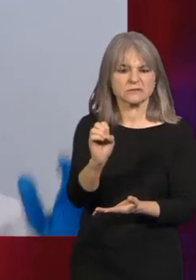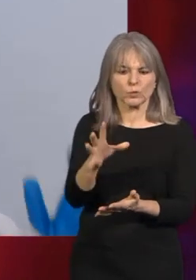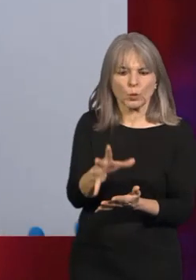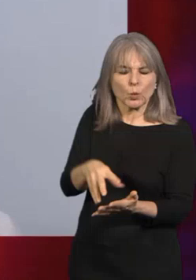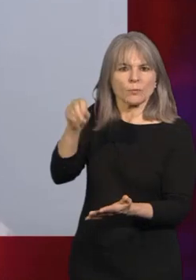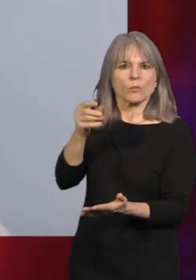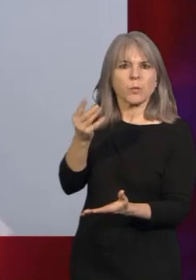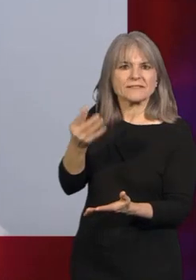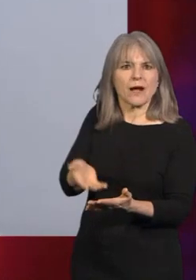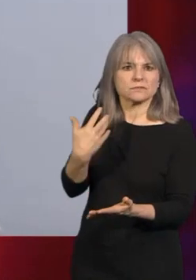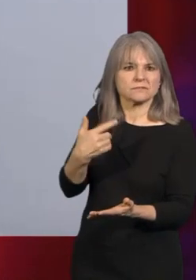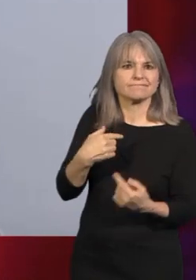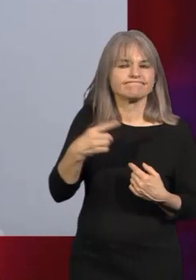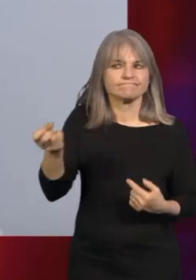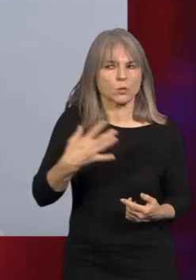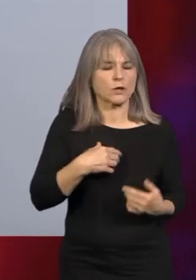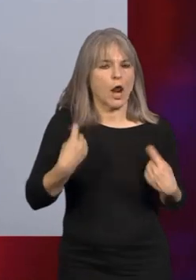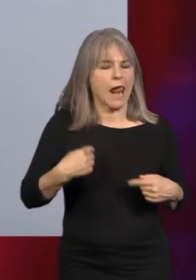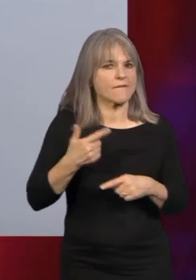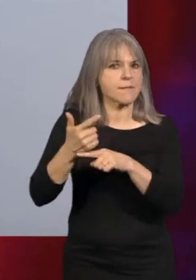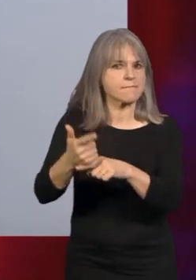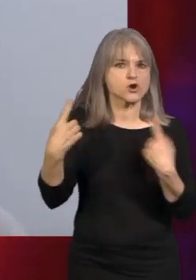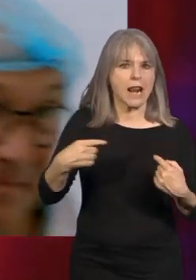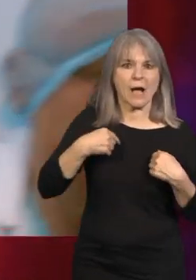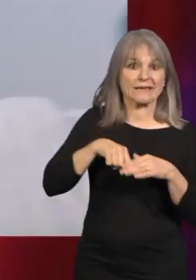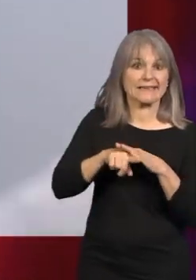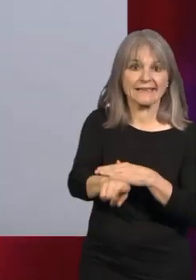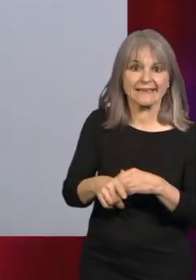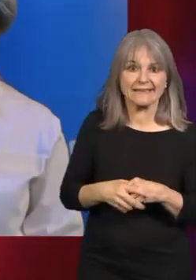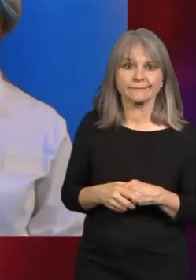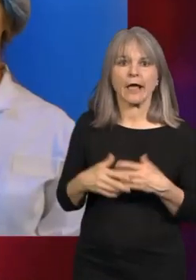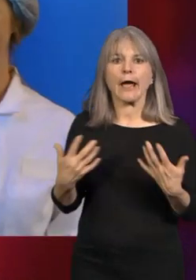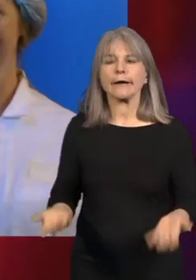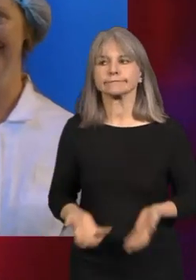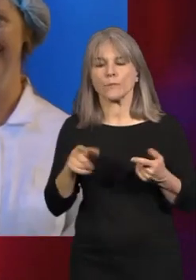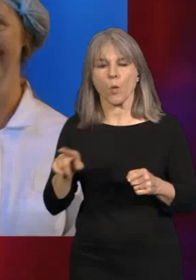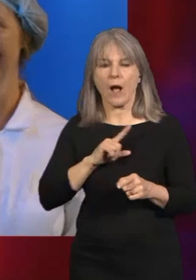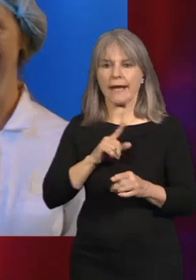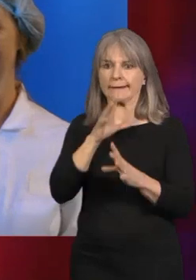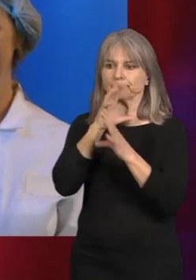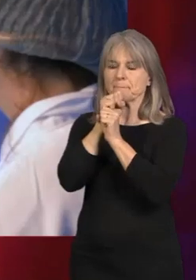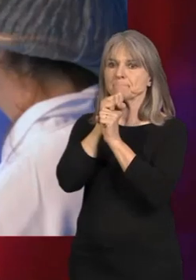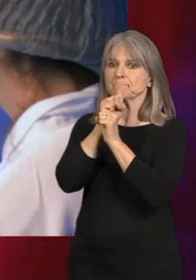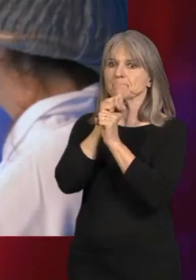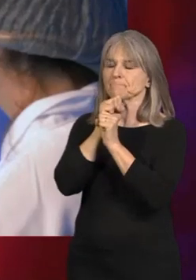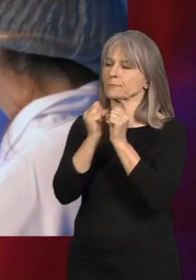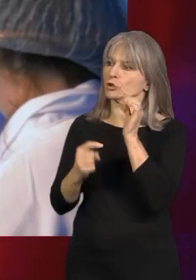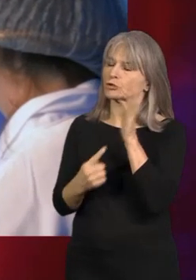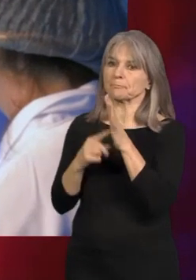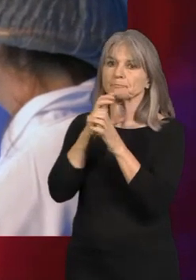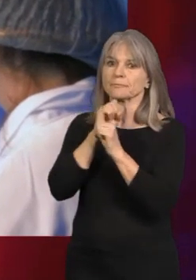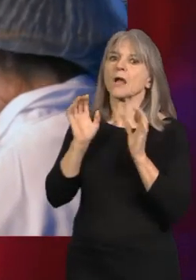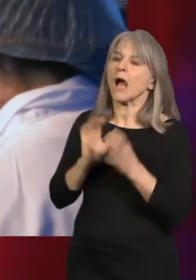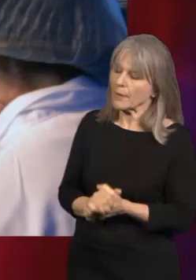see it, we're not allowed to film it, because it is an industry secret. Fee, I know it's a secret, but are you allowed to tell me how long it takes